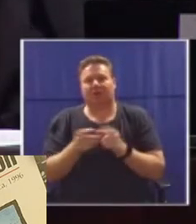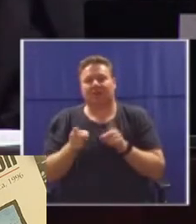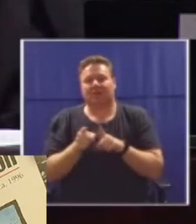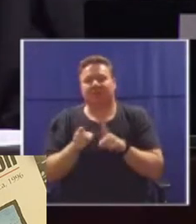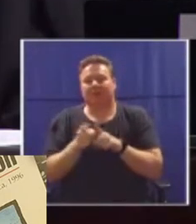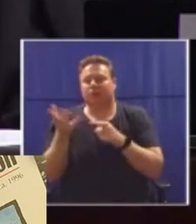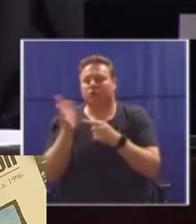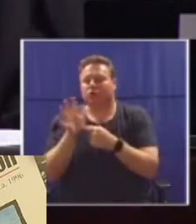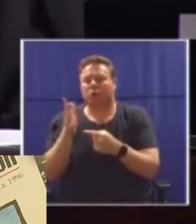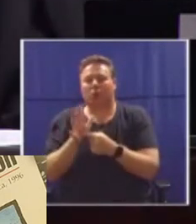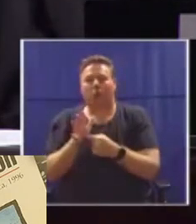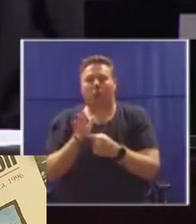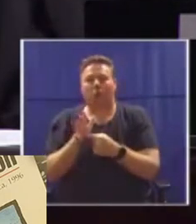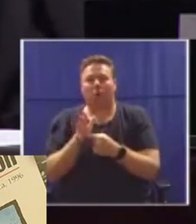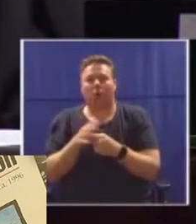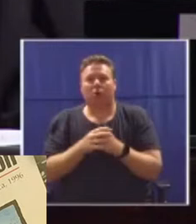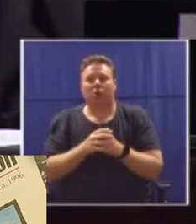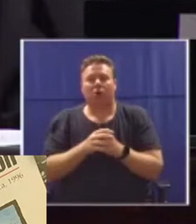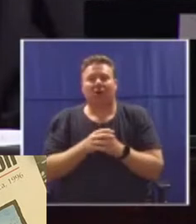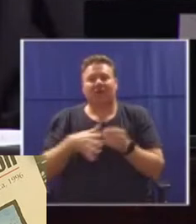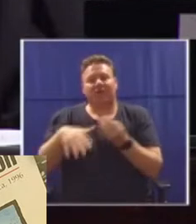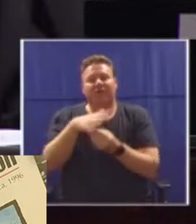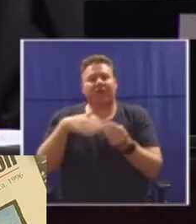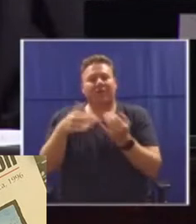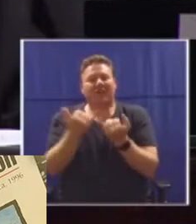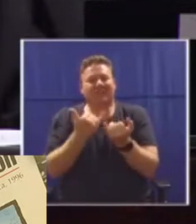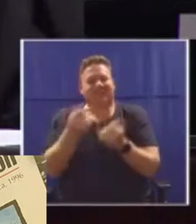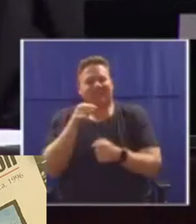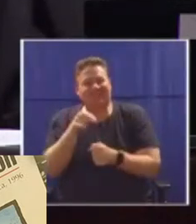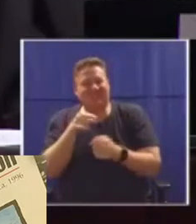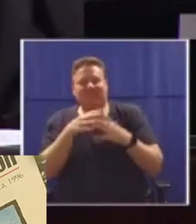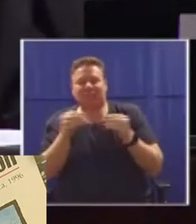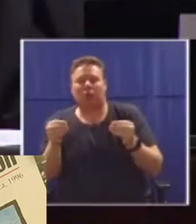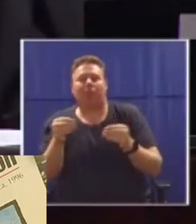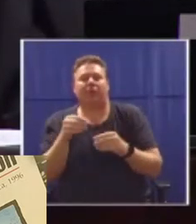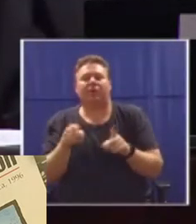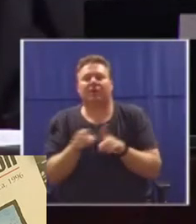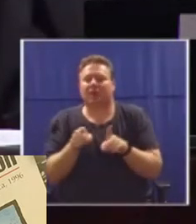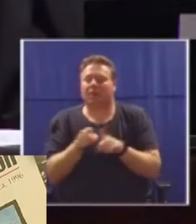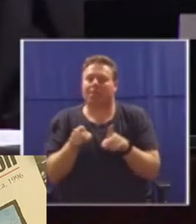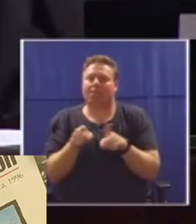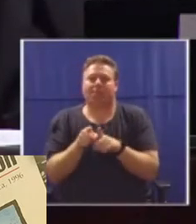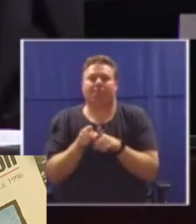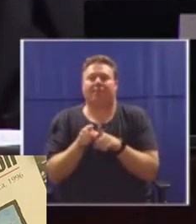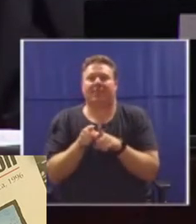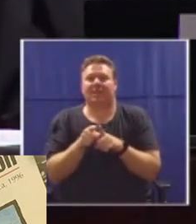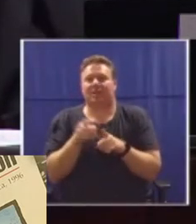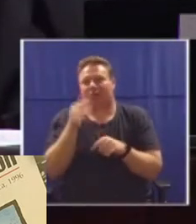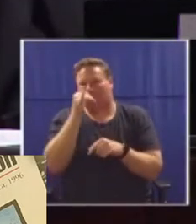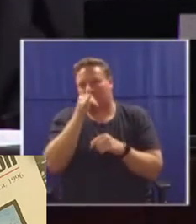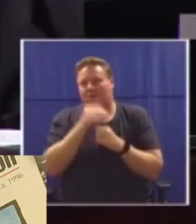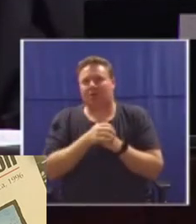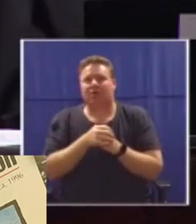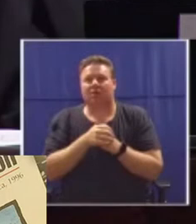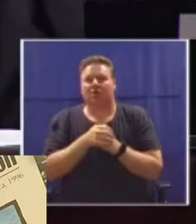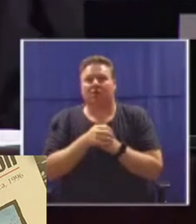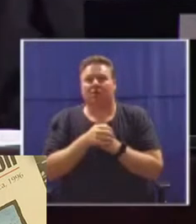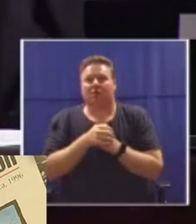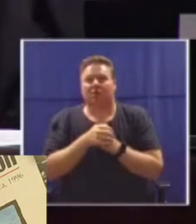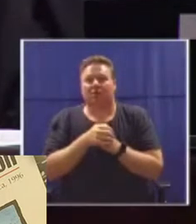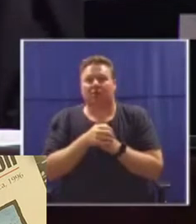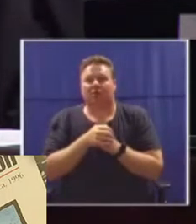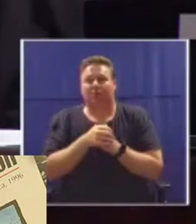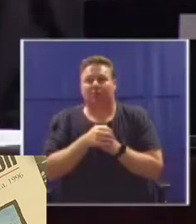crime of incest and introduces a new offense of sexual intimidation. The Criminal and Related Matters Amendment